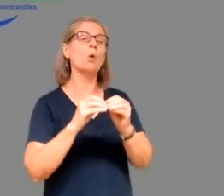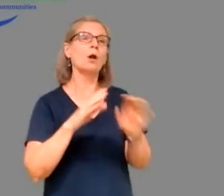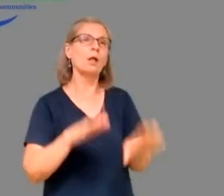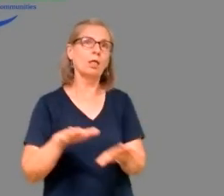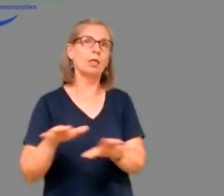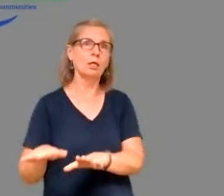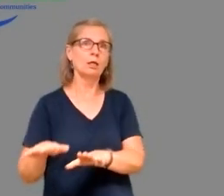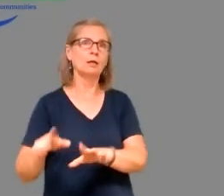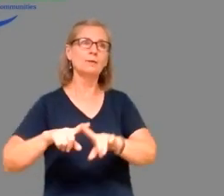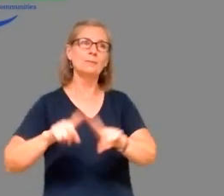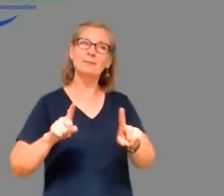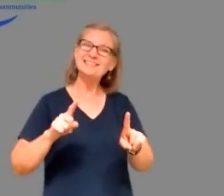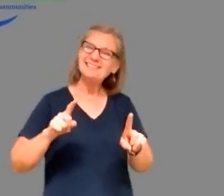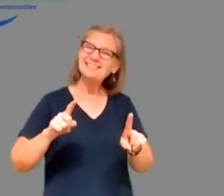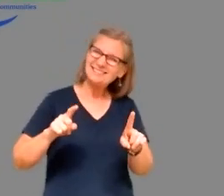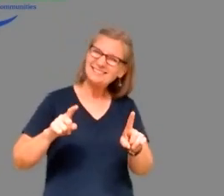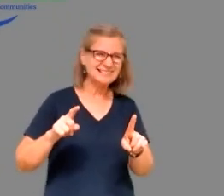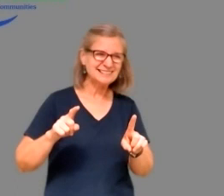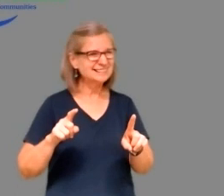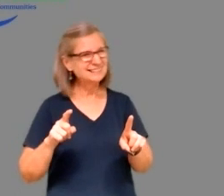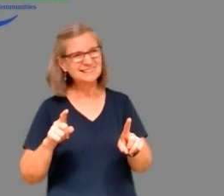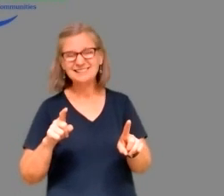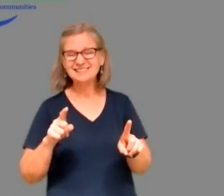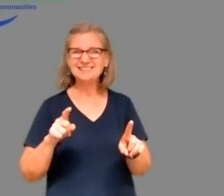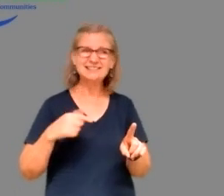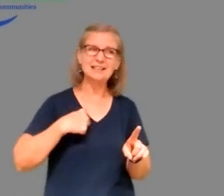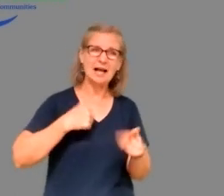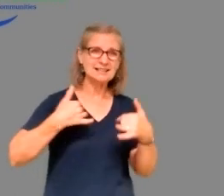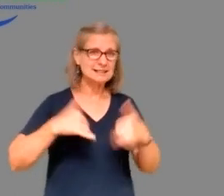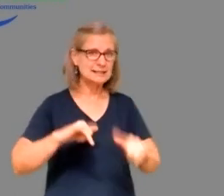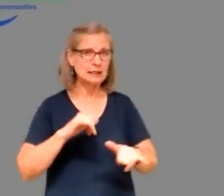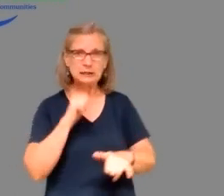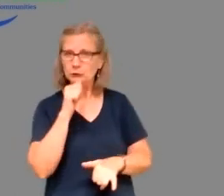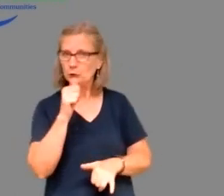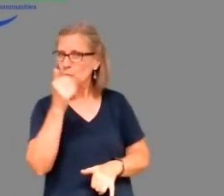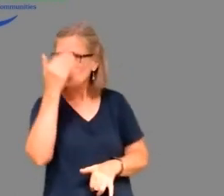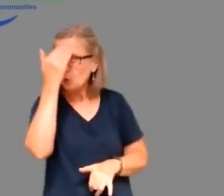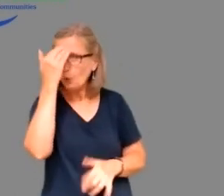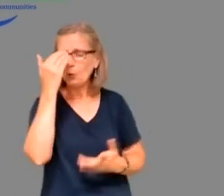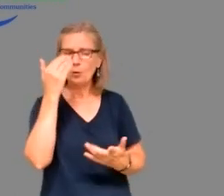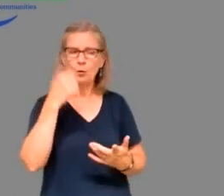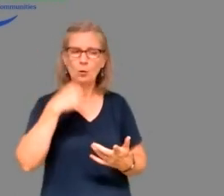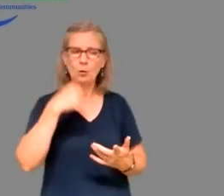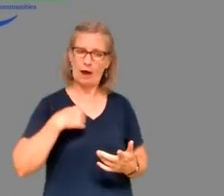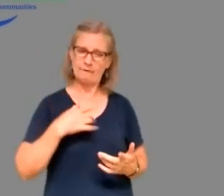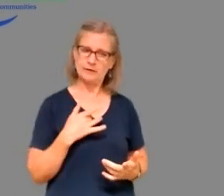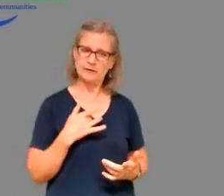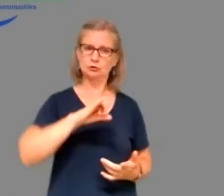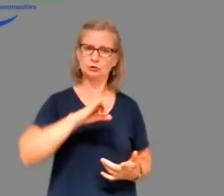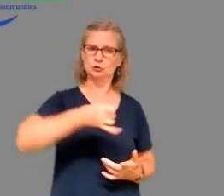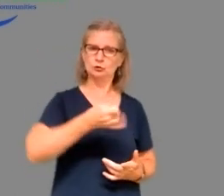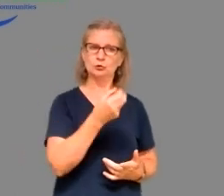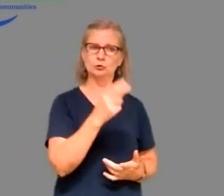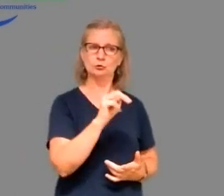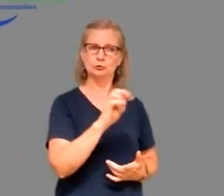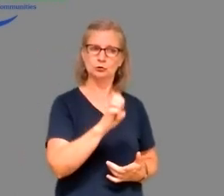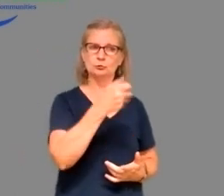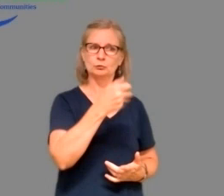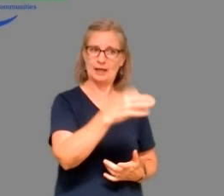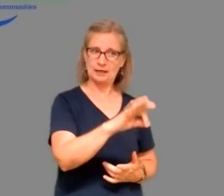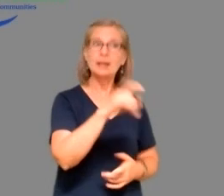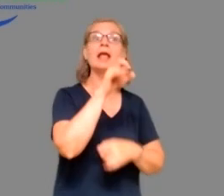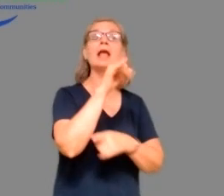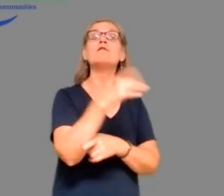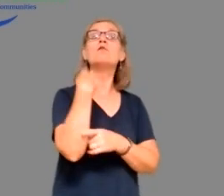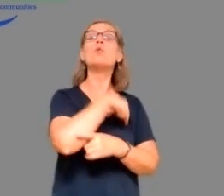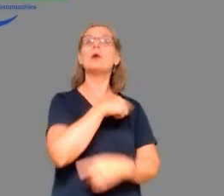I mean, that's a really good question. I would say in June 19th, We fly into phase two and